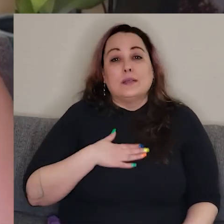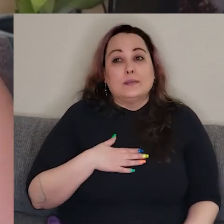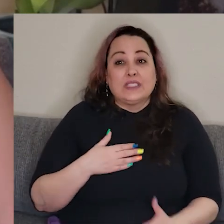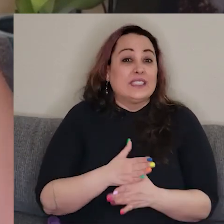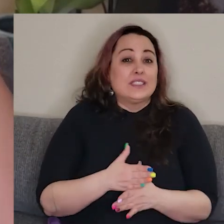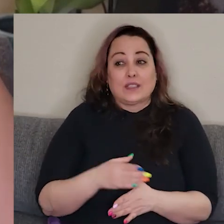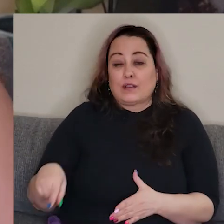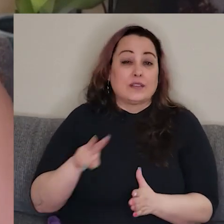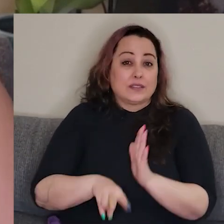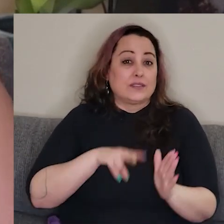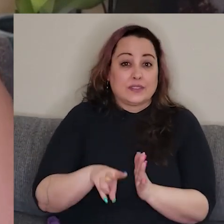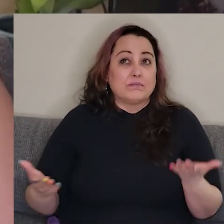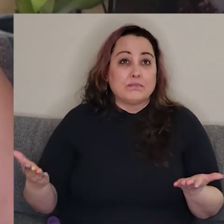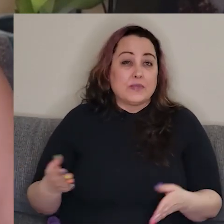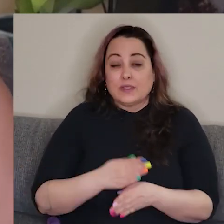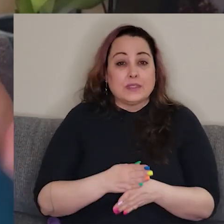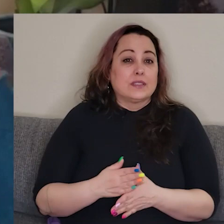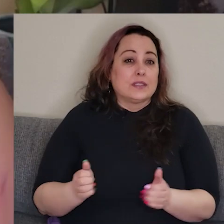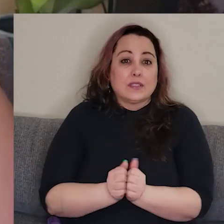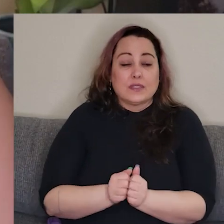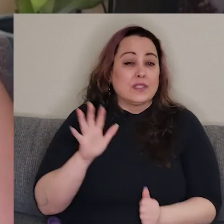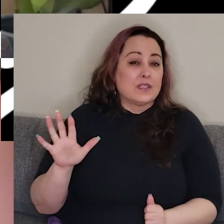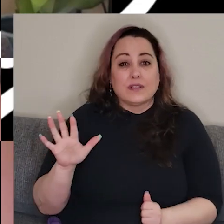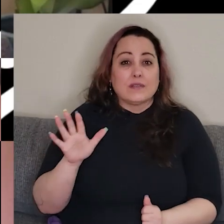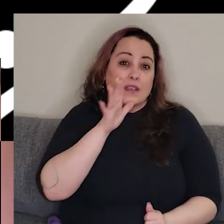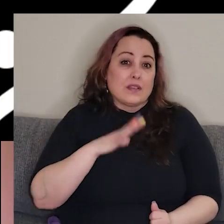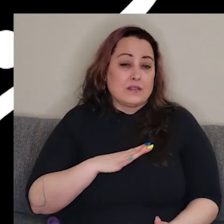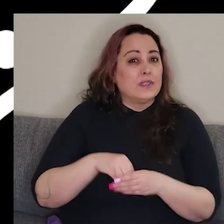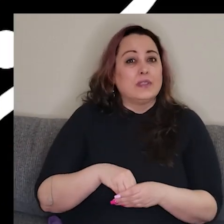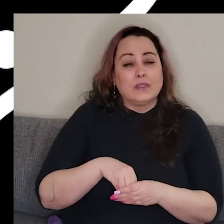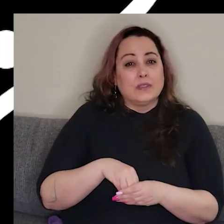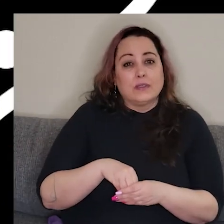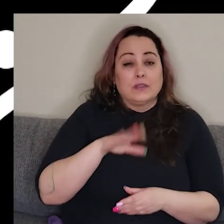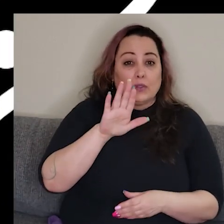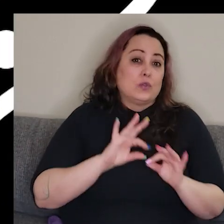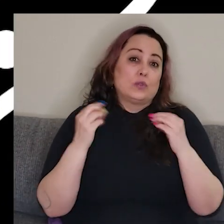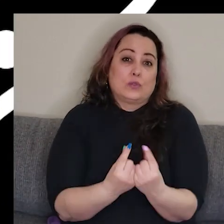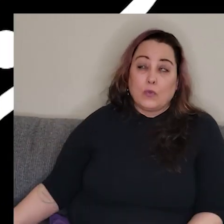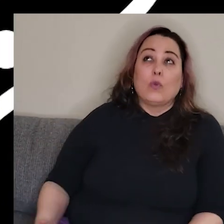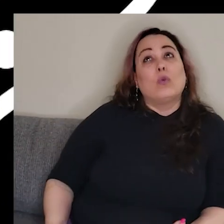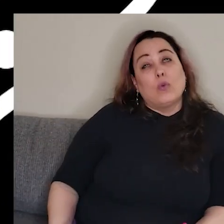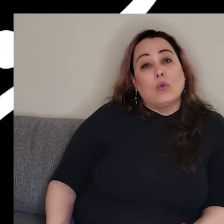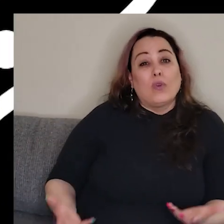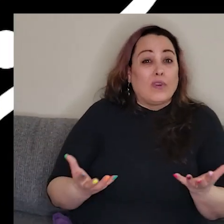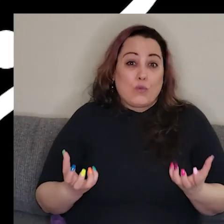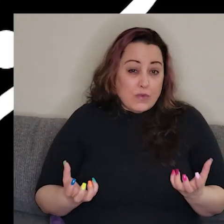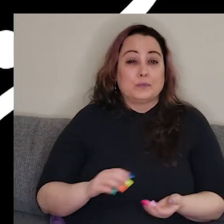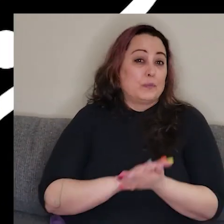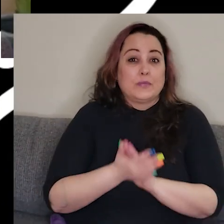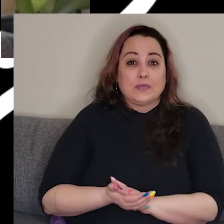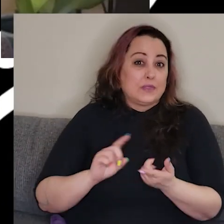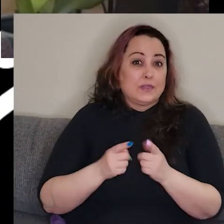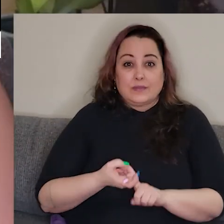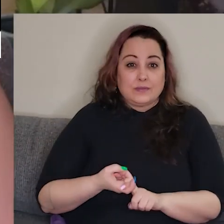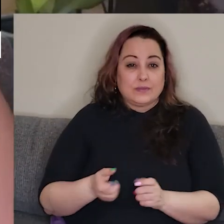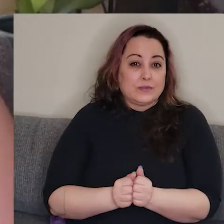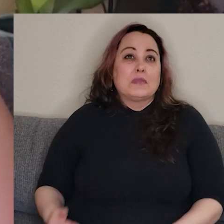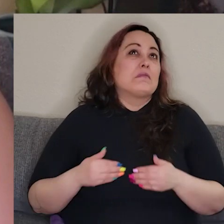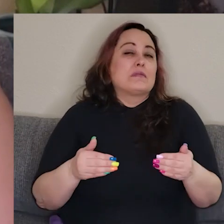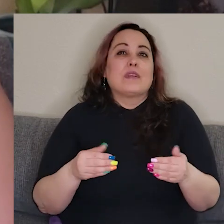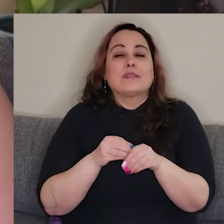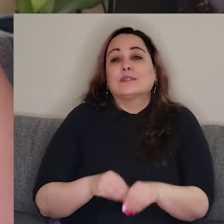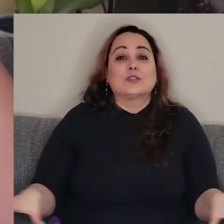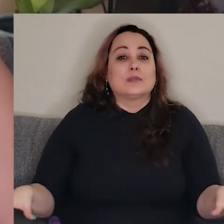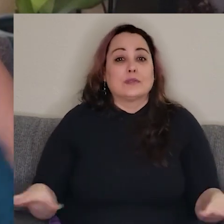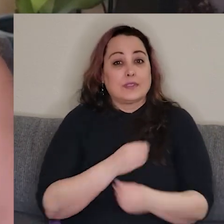and pour more of it into the world. So please share this video. Share this video with 5 women you have in your circle or want in